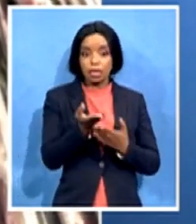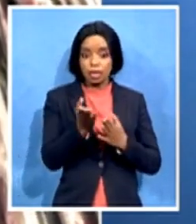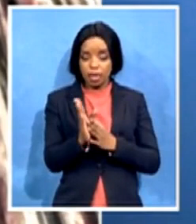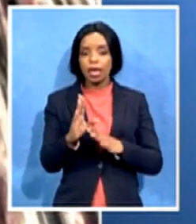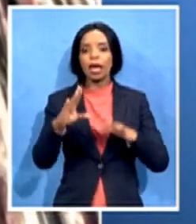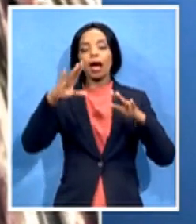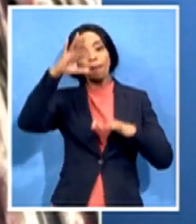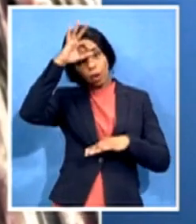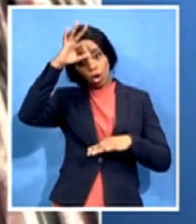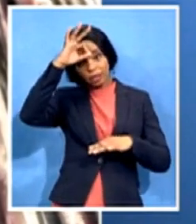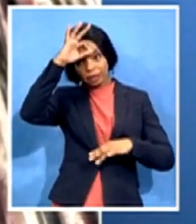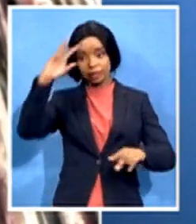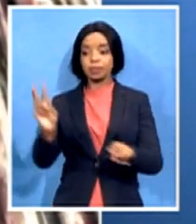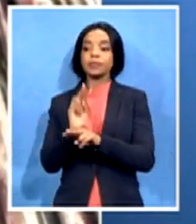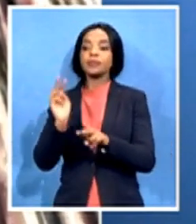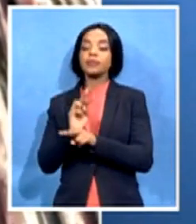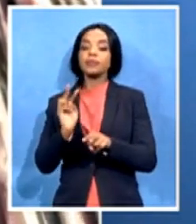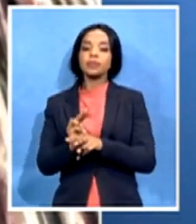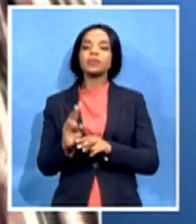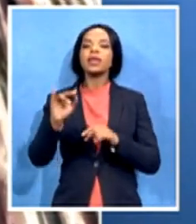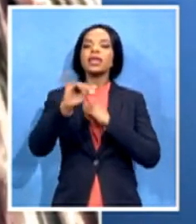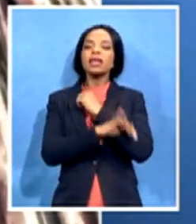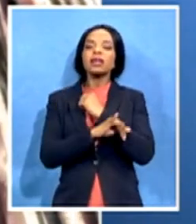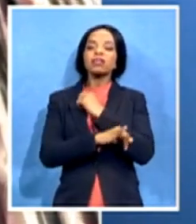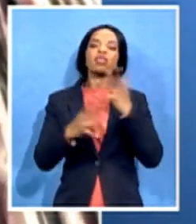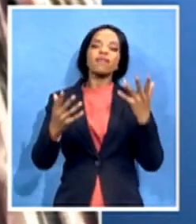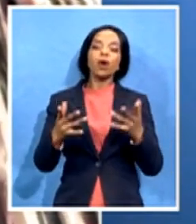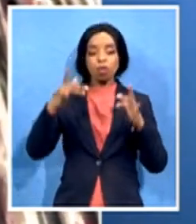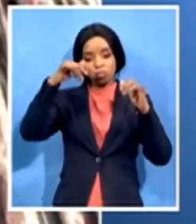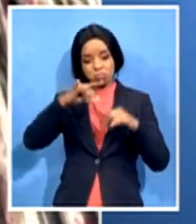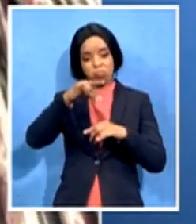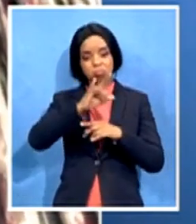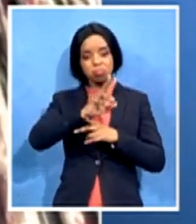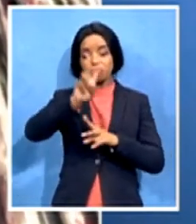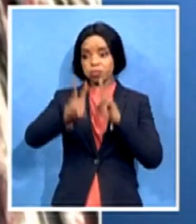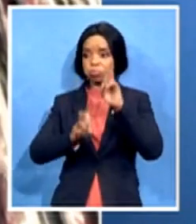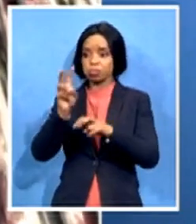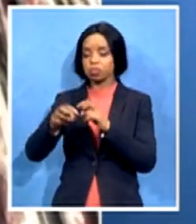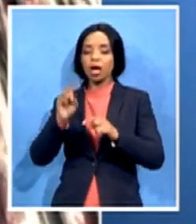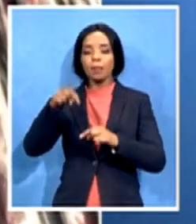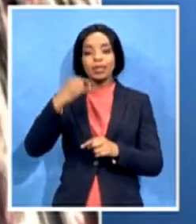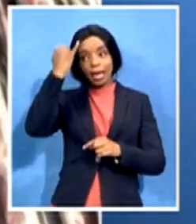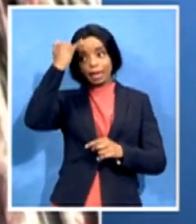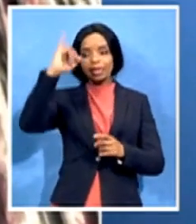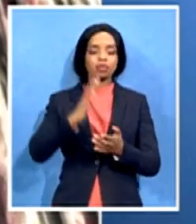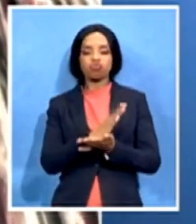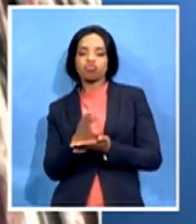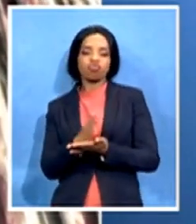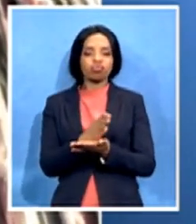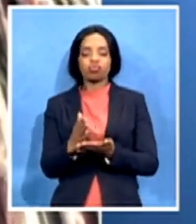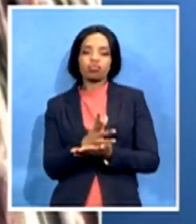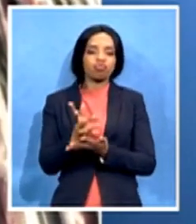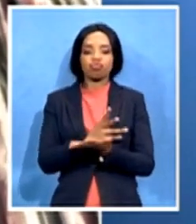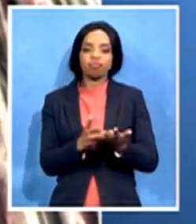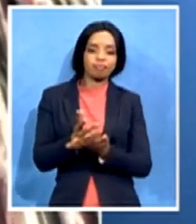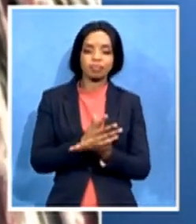as how to work on this. We used to have what is so-called impimpis during the